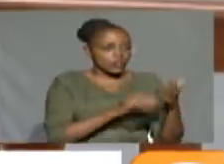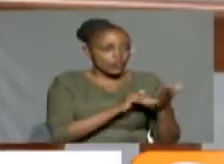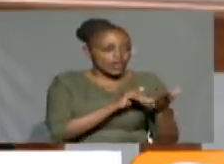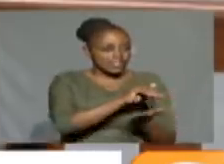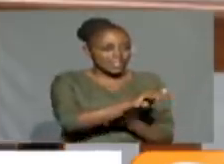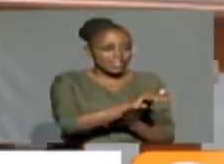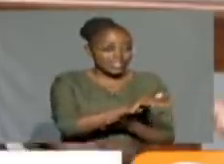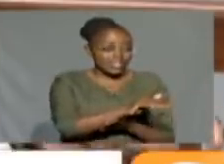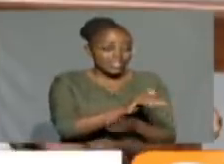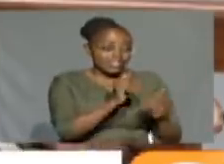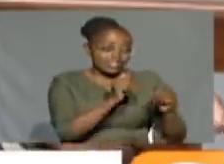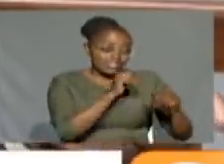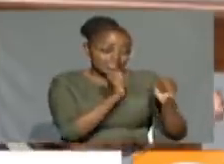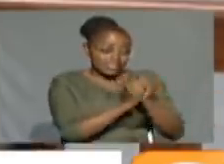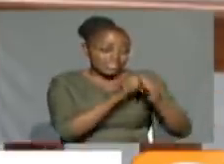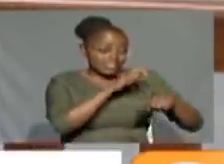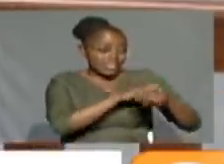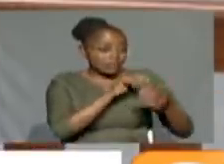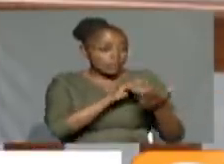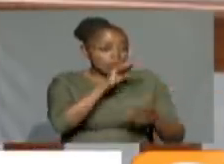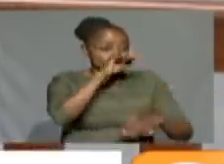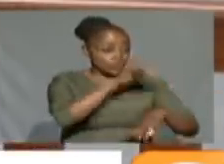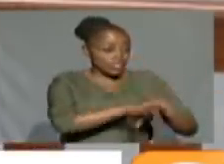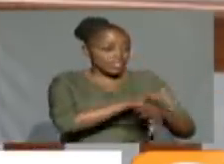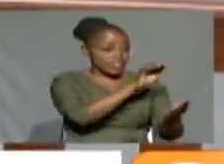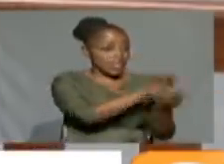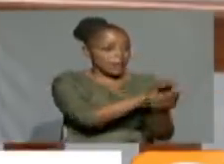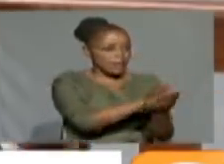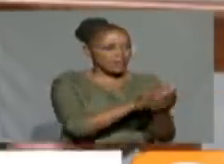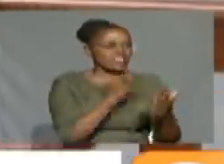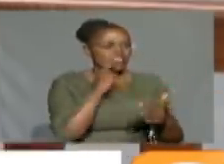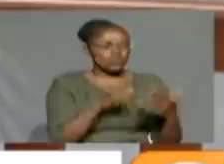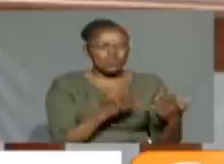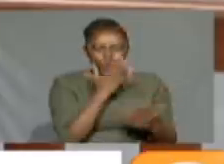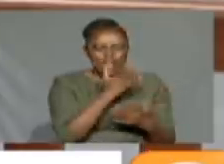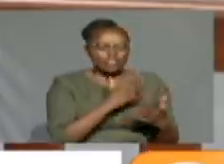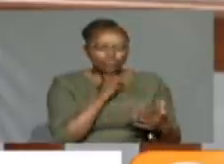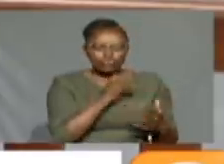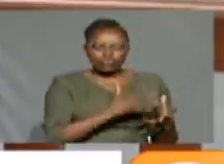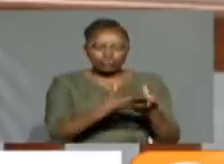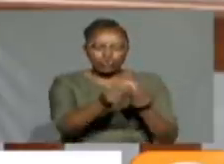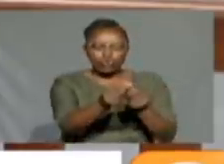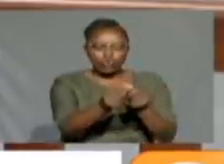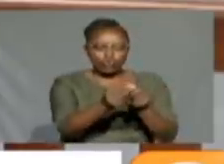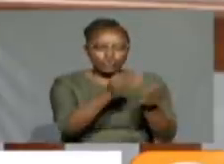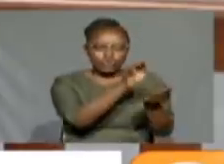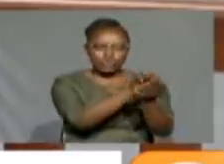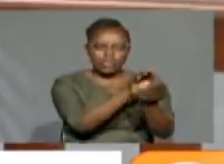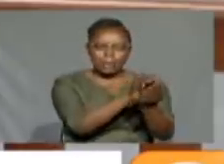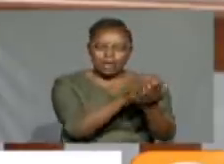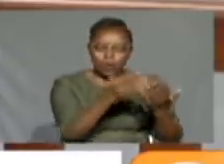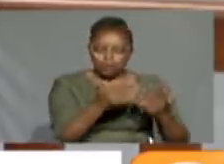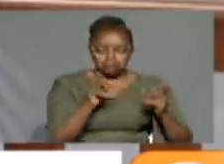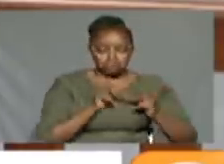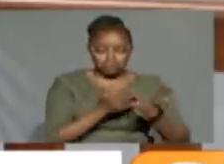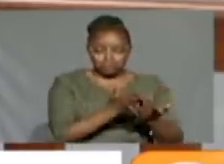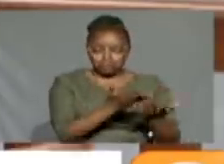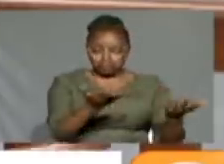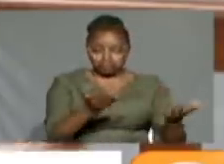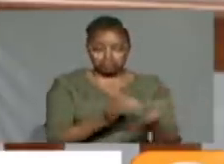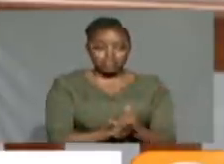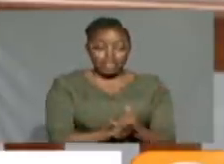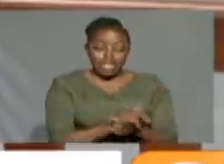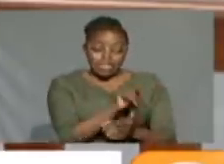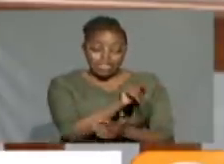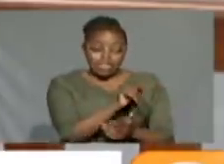spending 10 times more to reach the bank. Mm-hmm. And we said, why don't we take the bank to the people? Essentially,